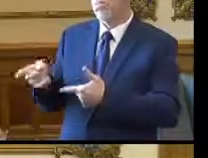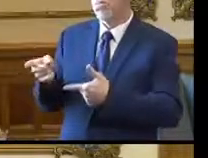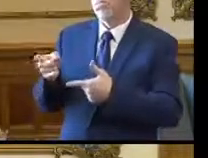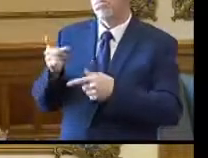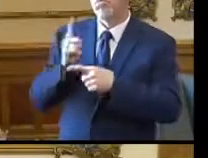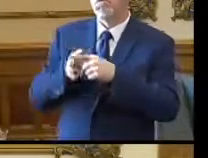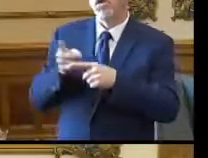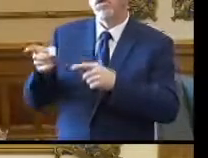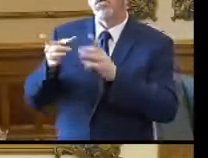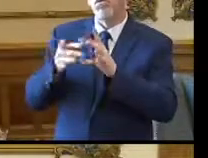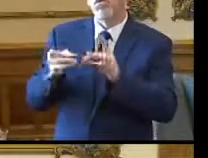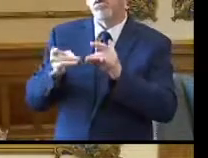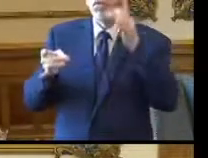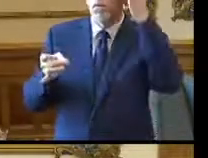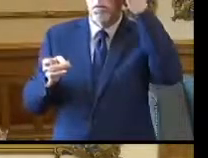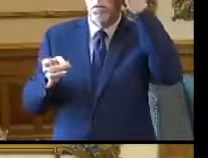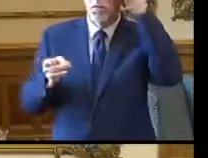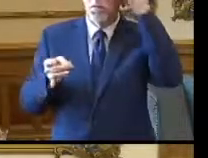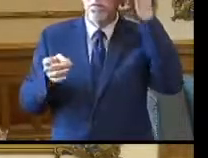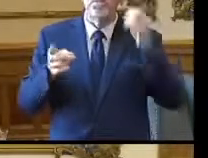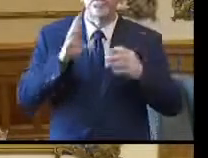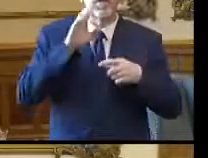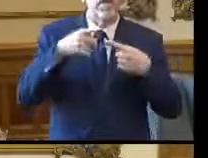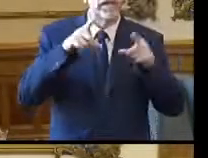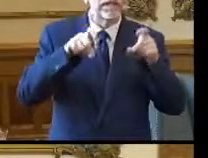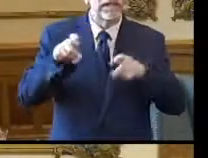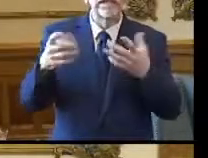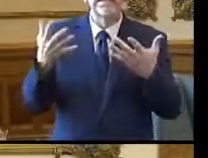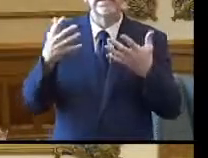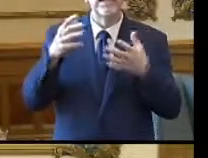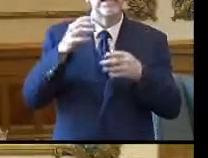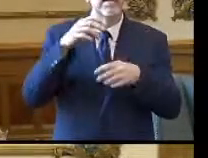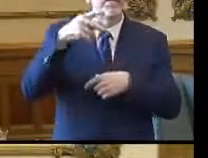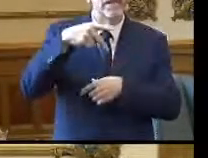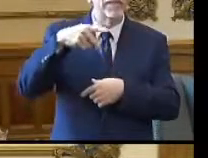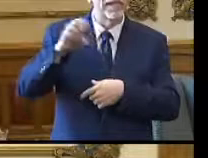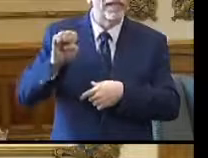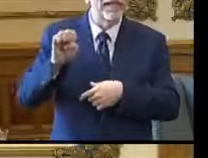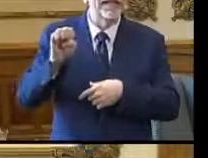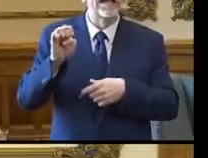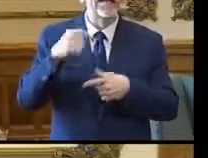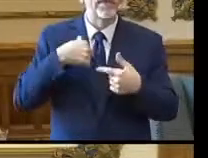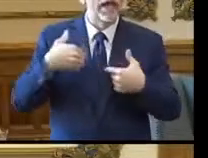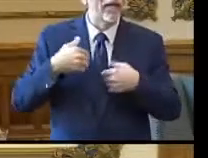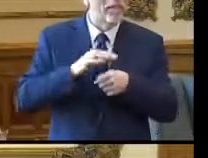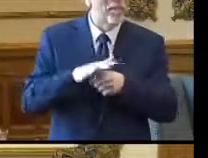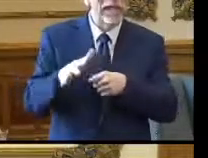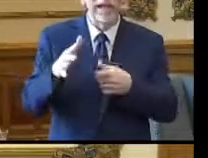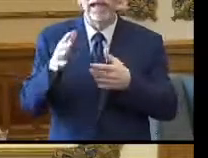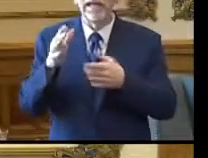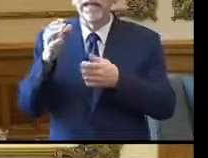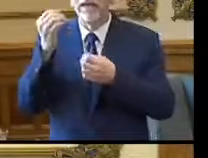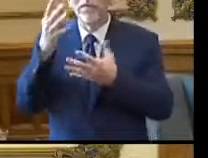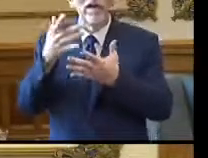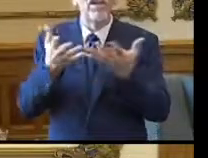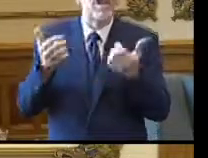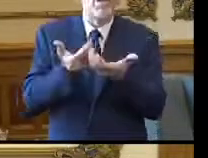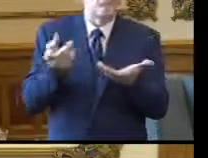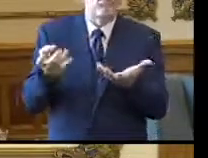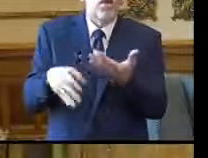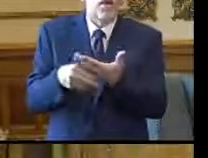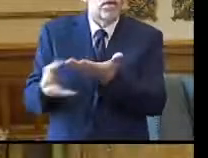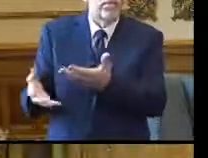whatever else you want to touch on, testing, our capacity, our PPE inventory and status, and then anything else you want to